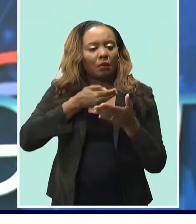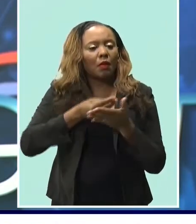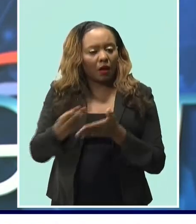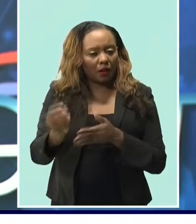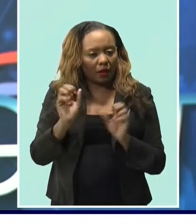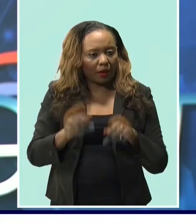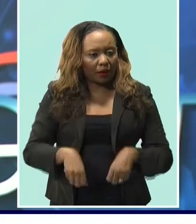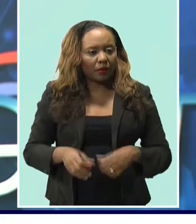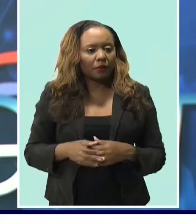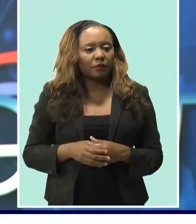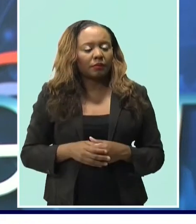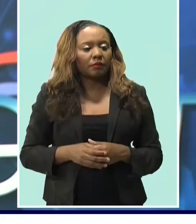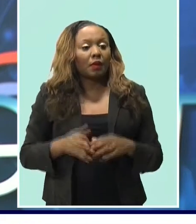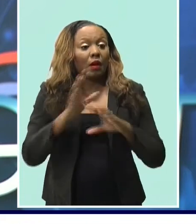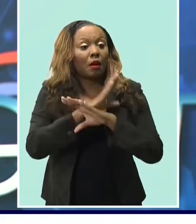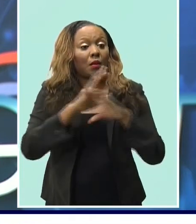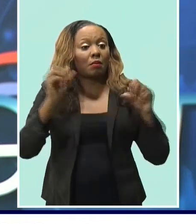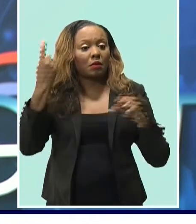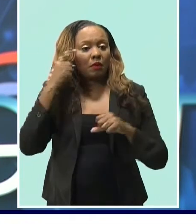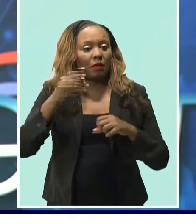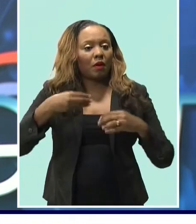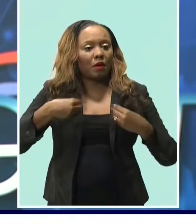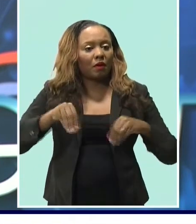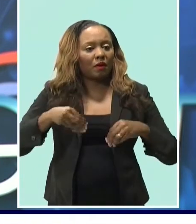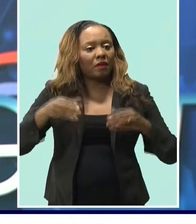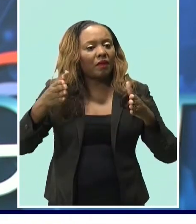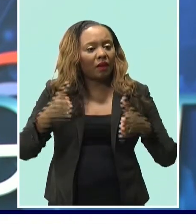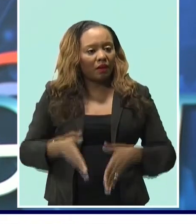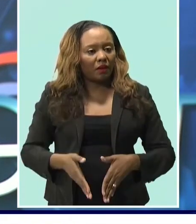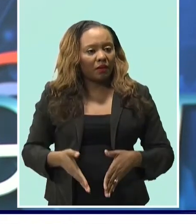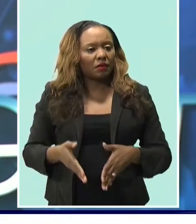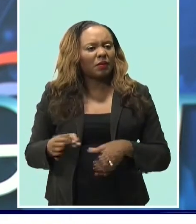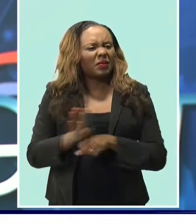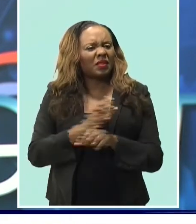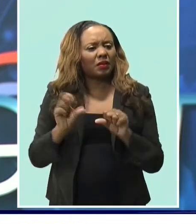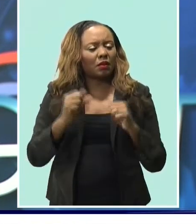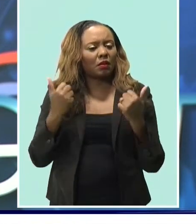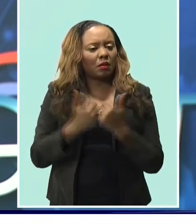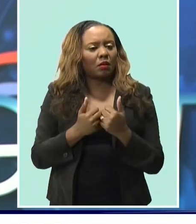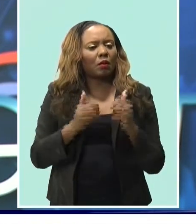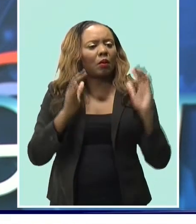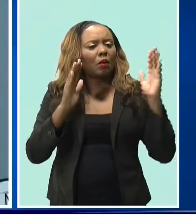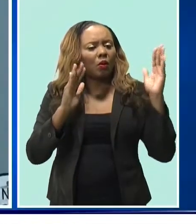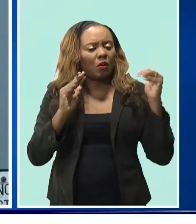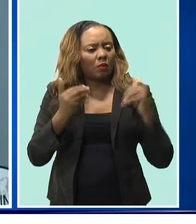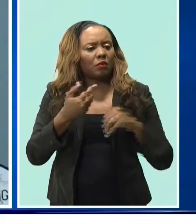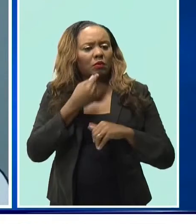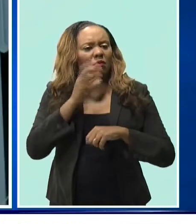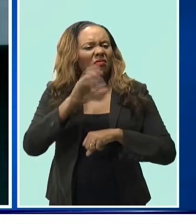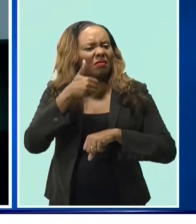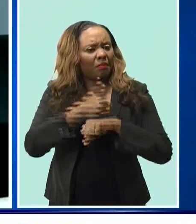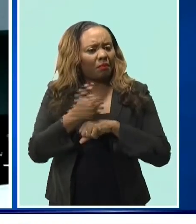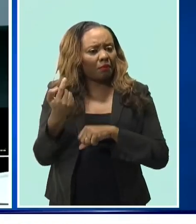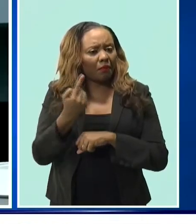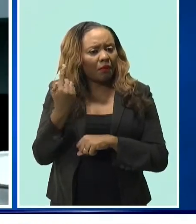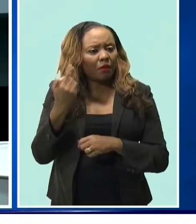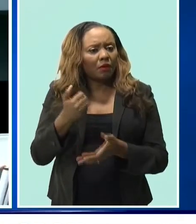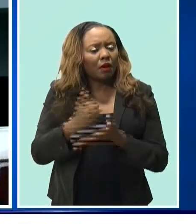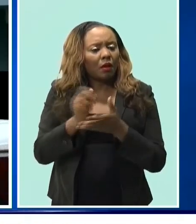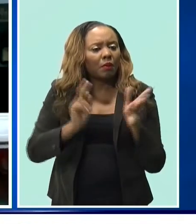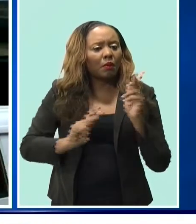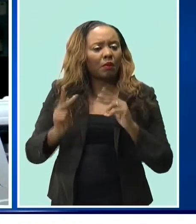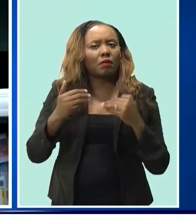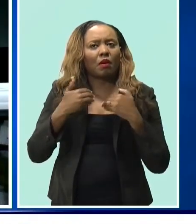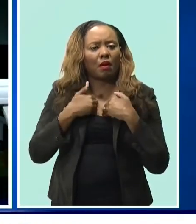President of the Wayside Vendors Business Association, Keith Franklin, is hoping measures could soon be implemented to help vendors who